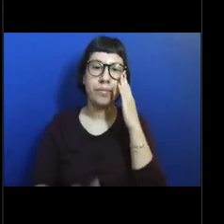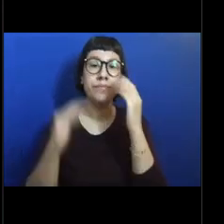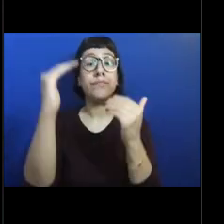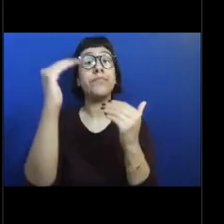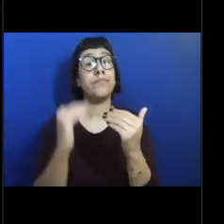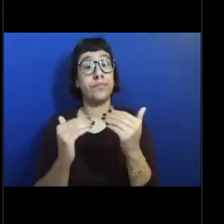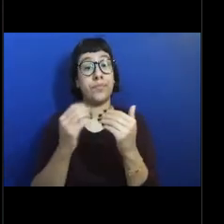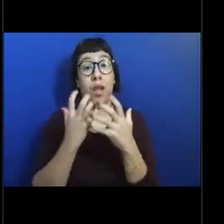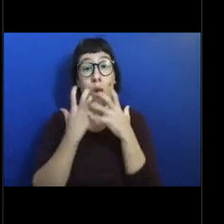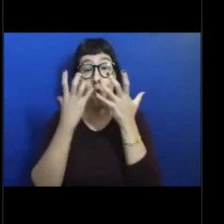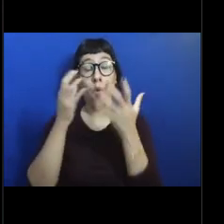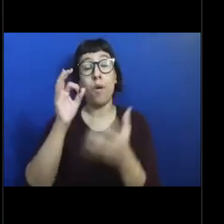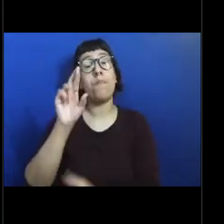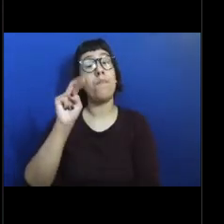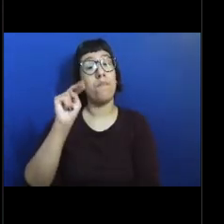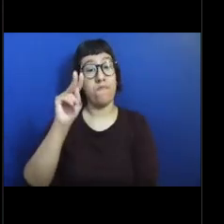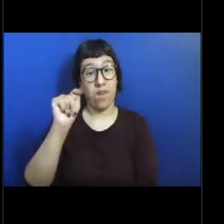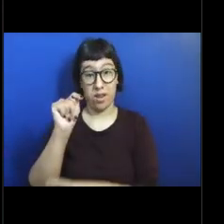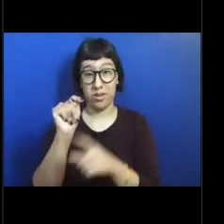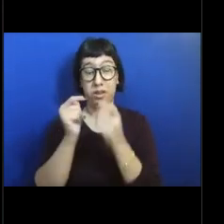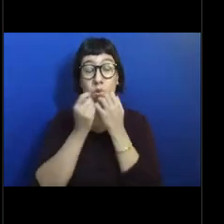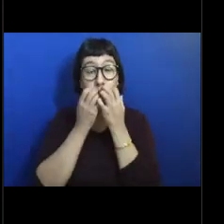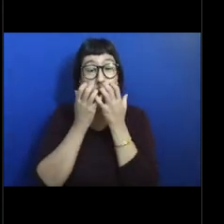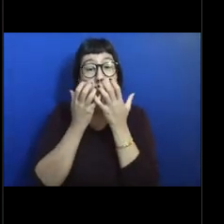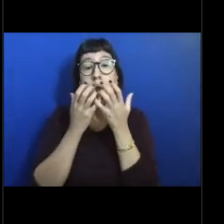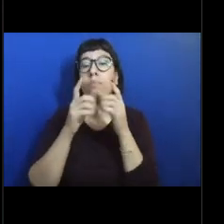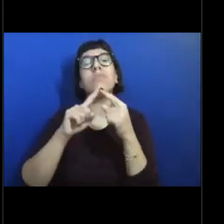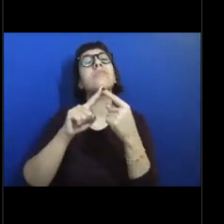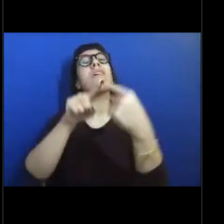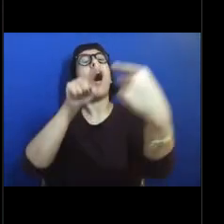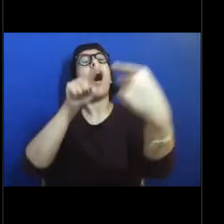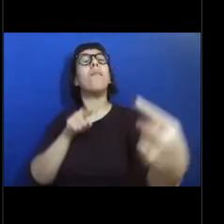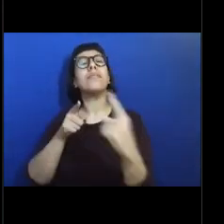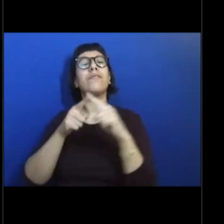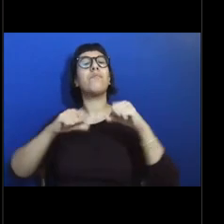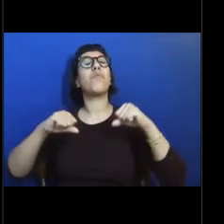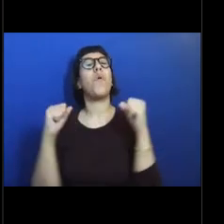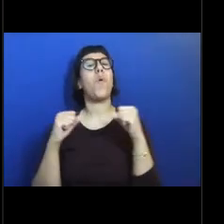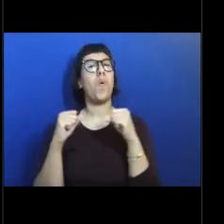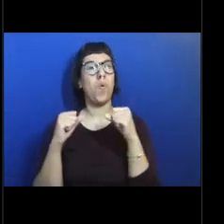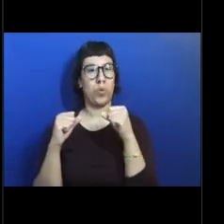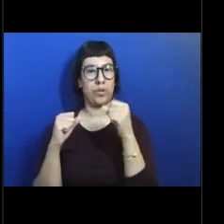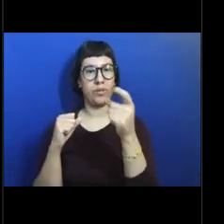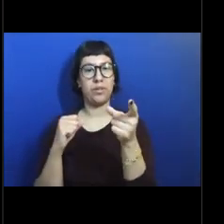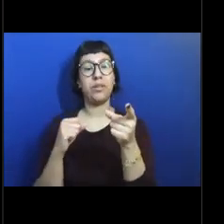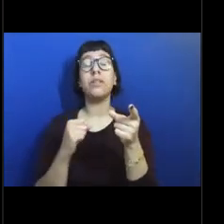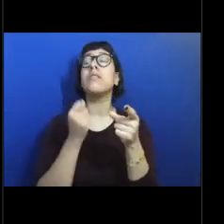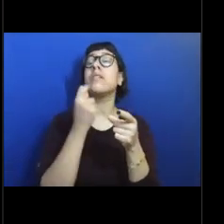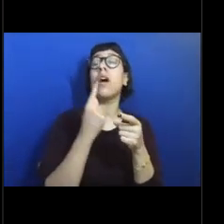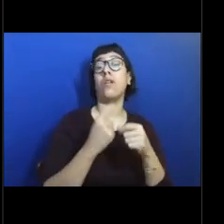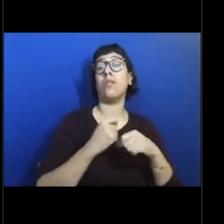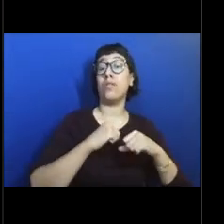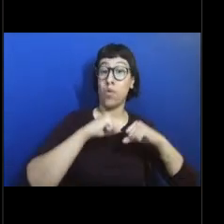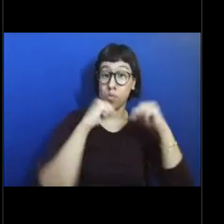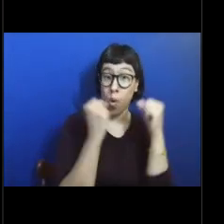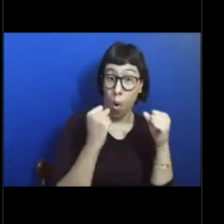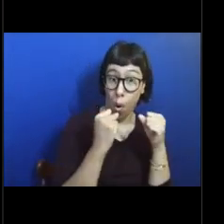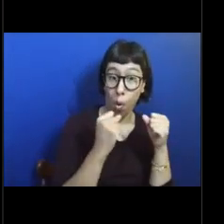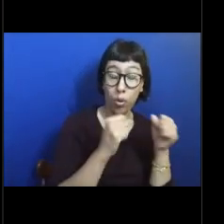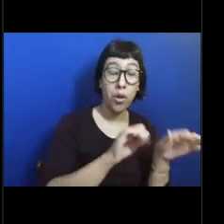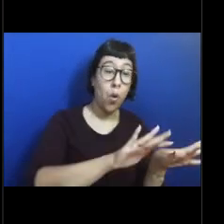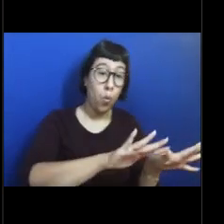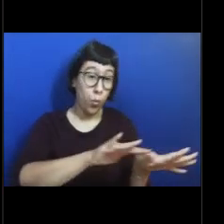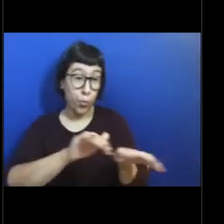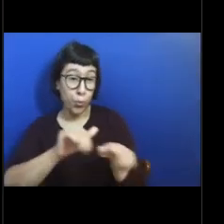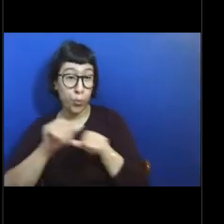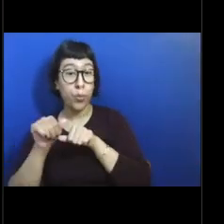warm front is, remember, if you've studied this, is just the opposite of the cold front. Here we have the cold air leaving and the warm air is